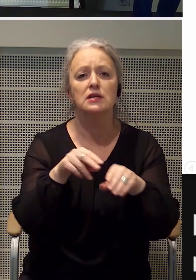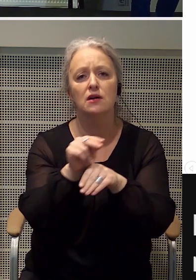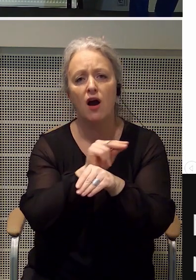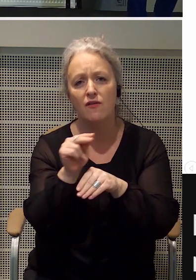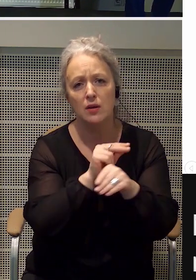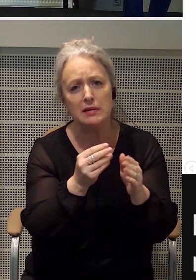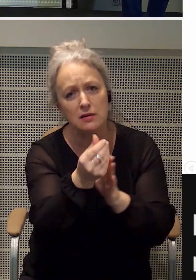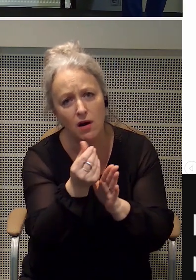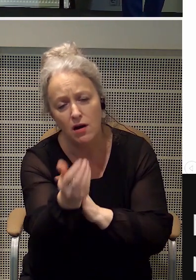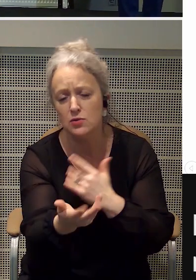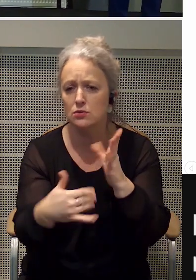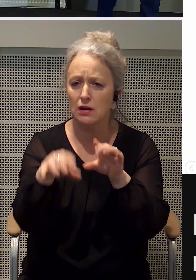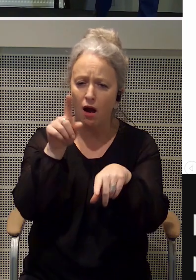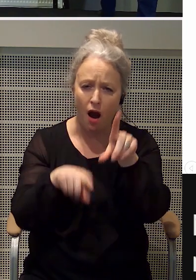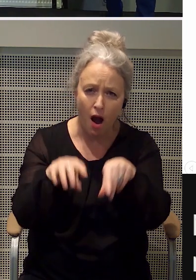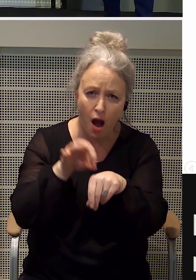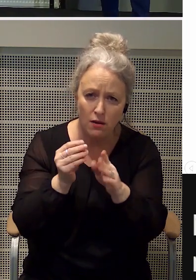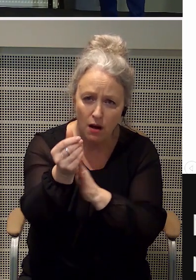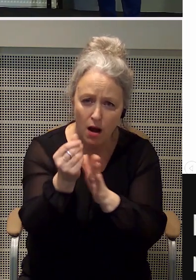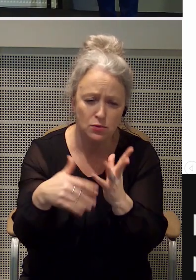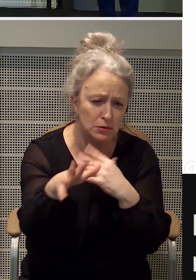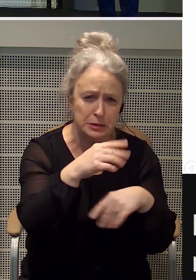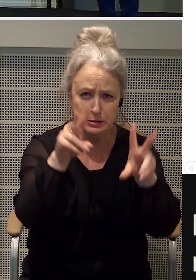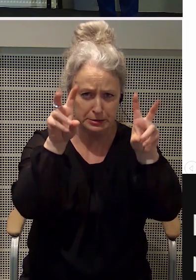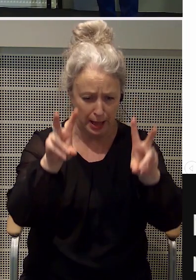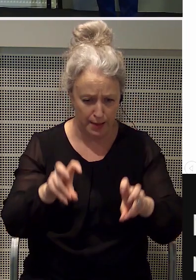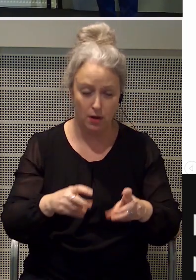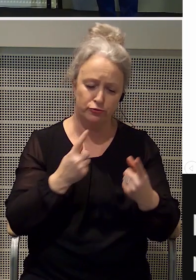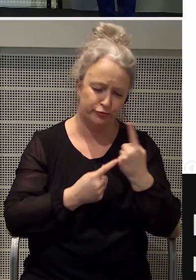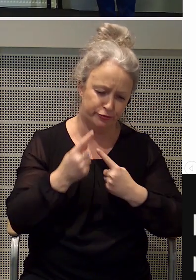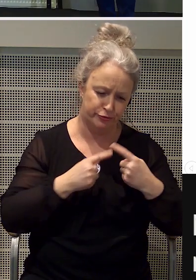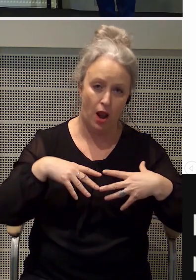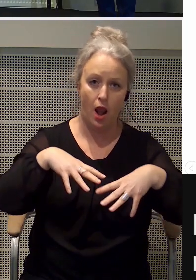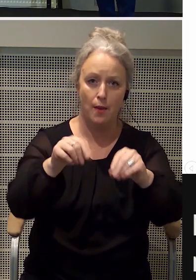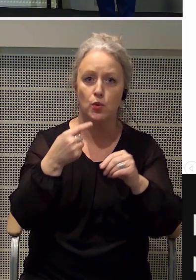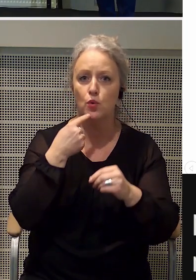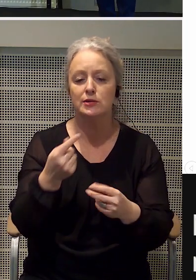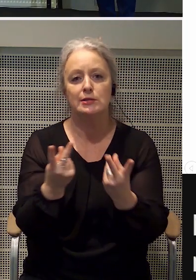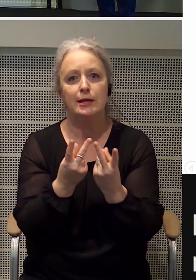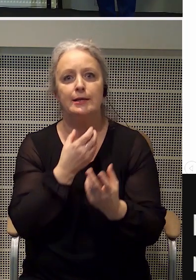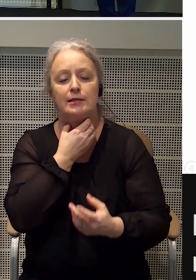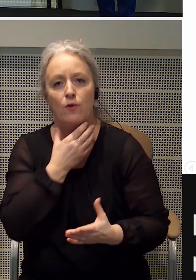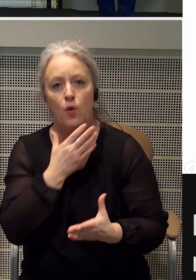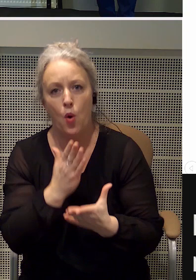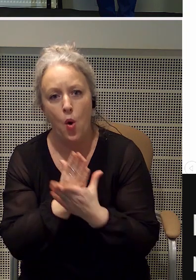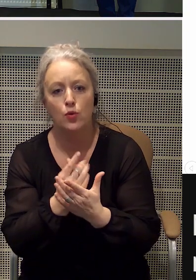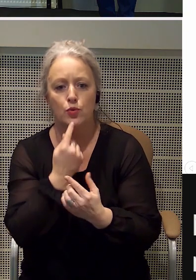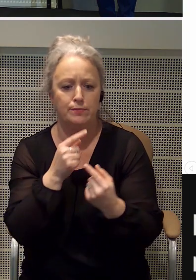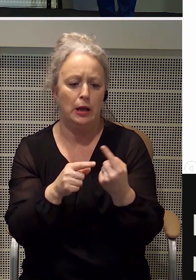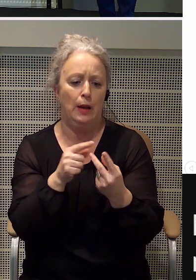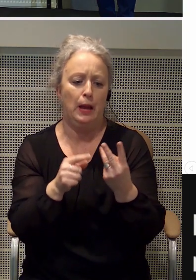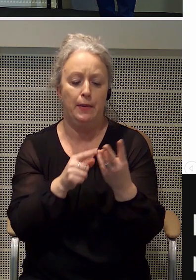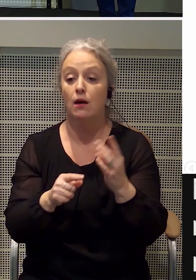Fund, where we discussed different funding schemes for rare diseases and other